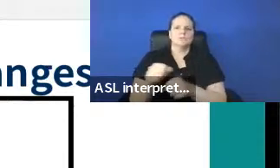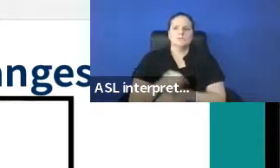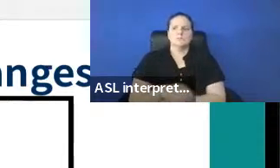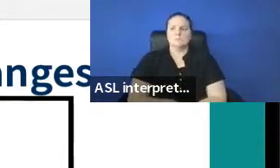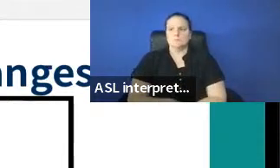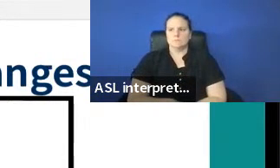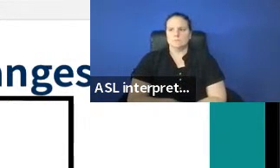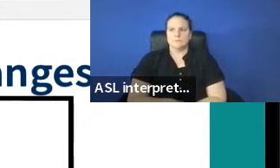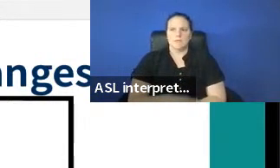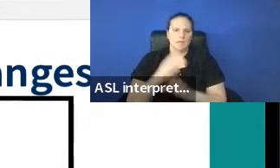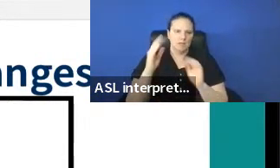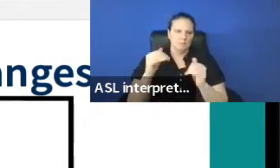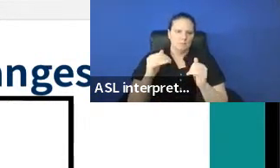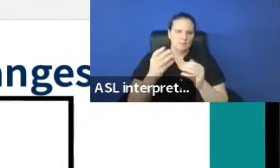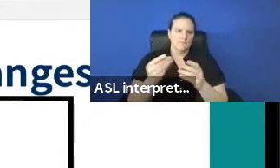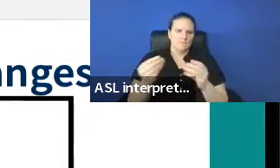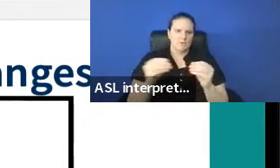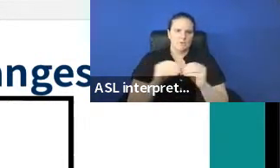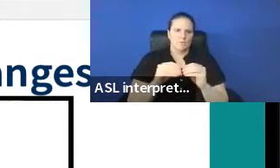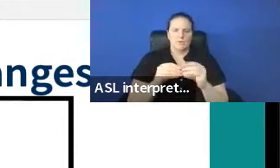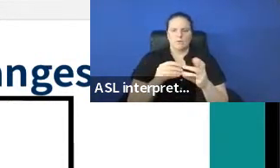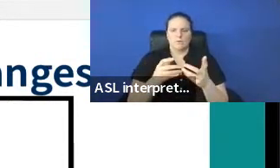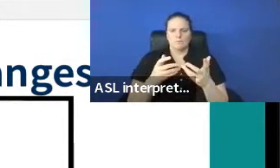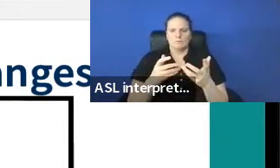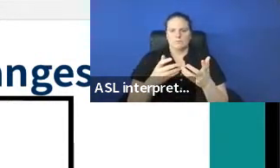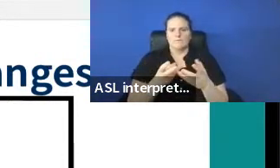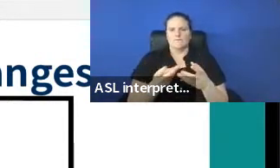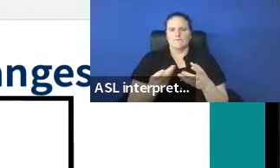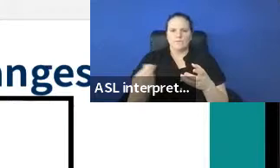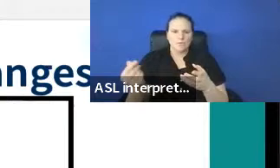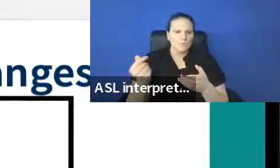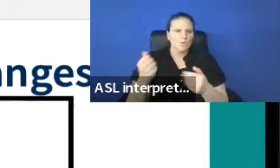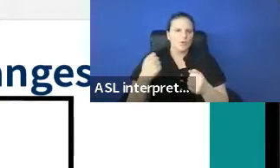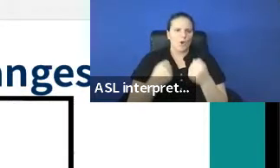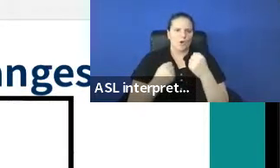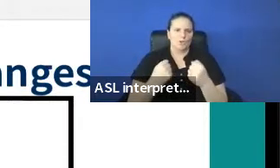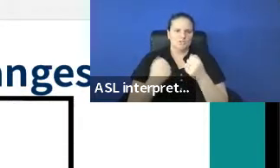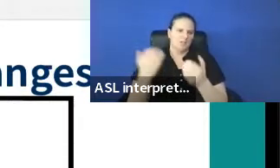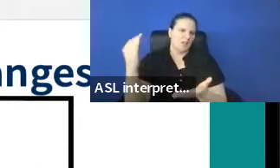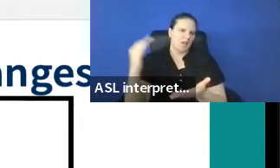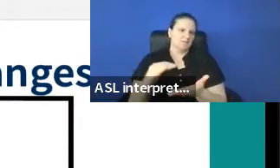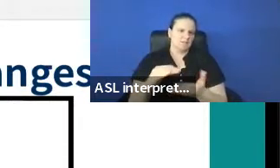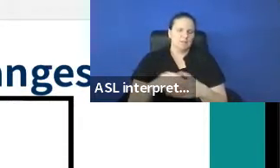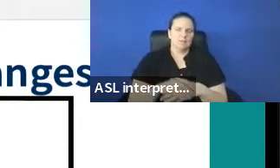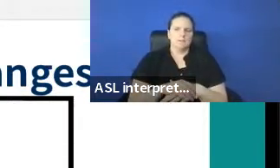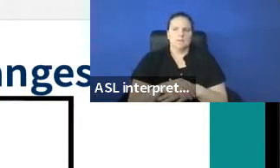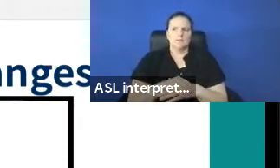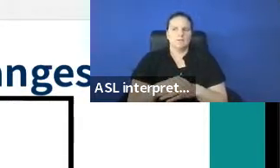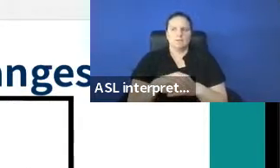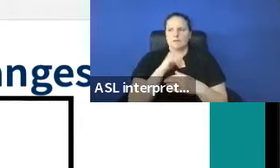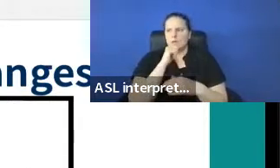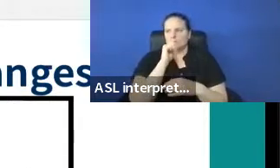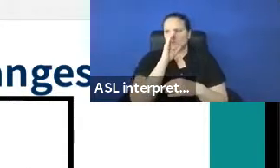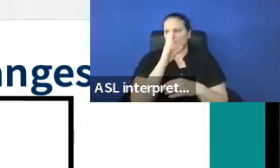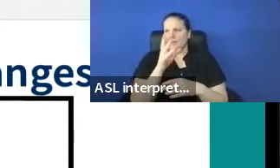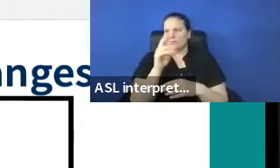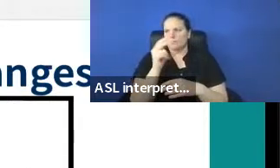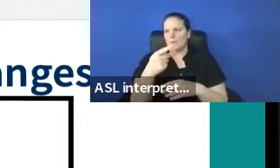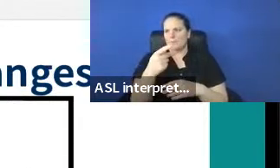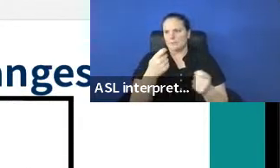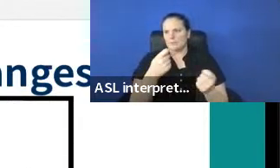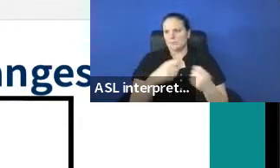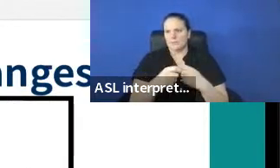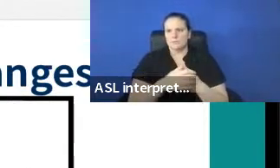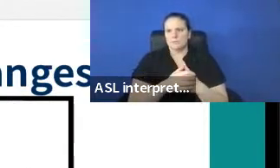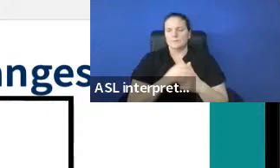expected to be fewer vehicles, or at least not directly affected by the ramp interchange.